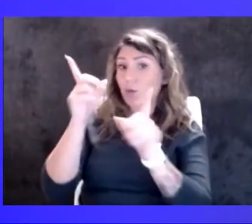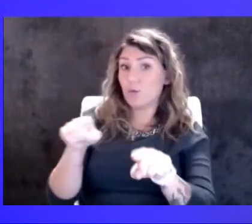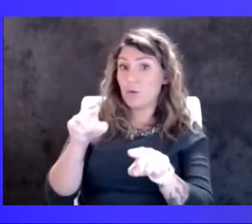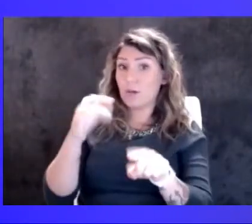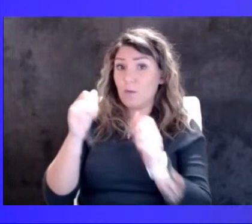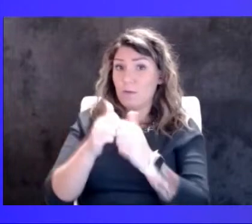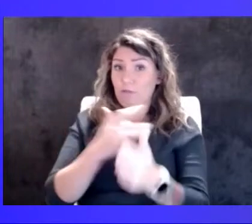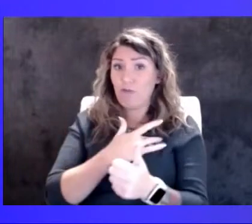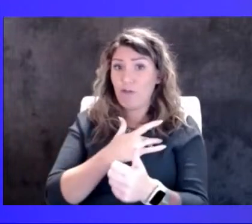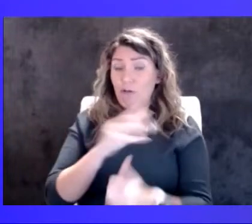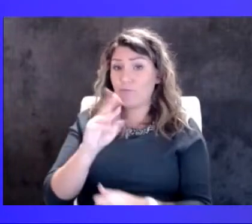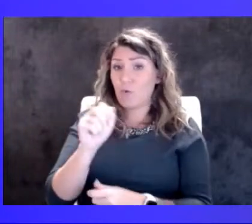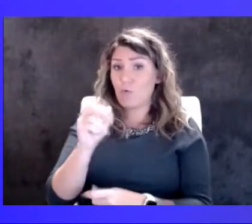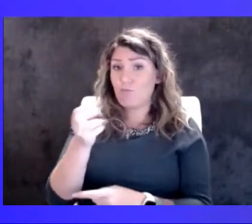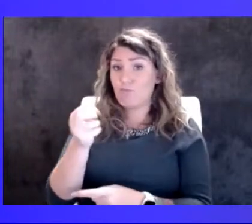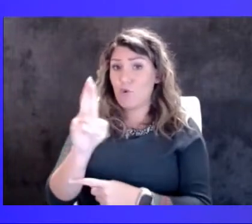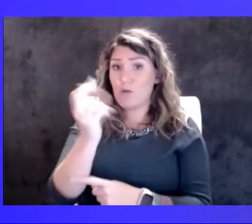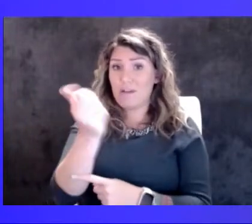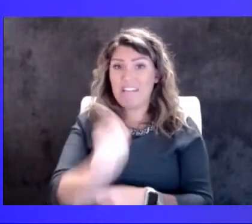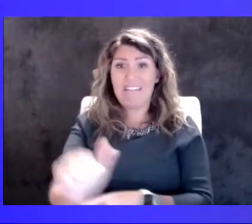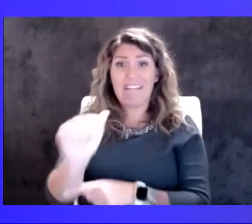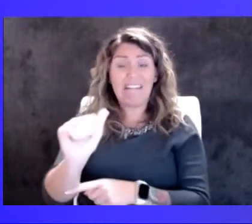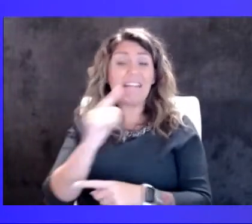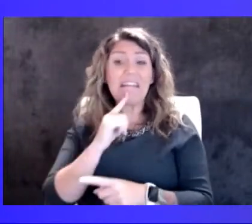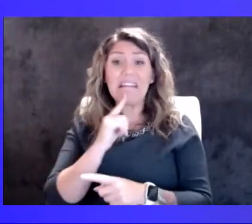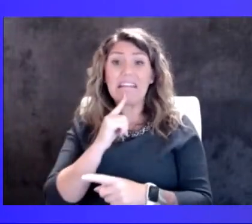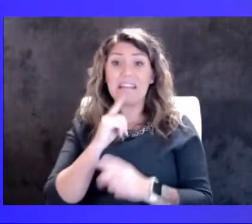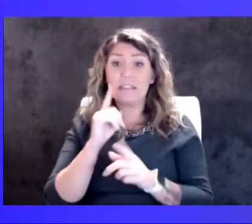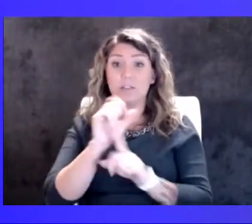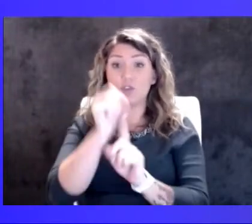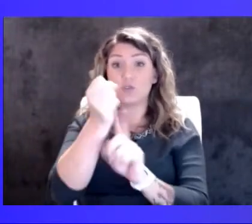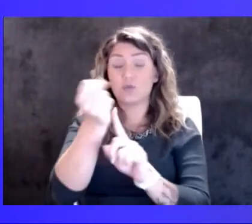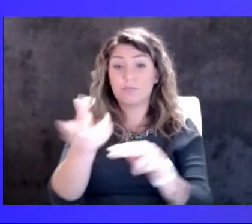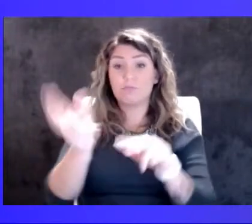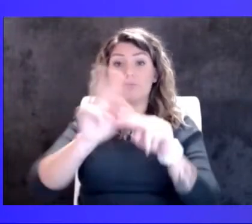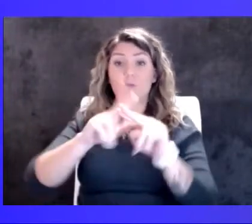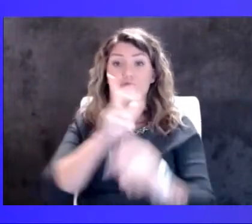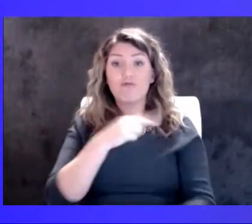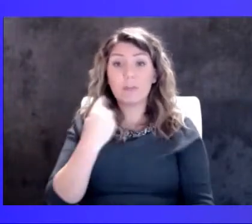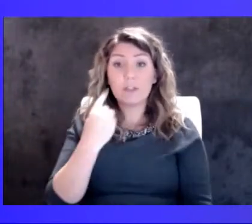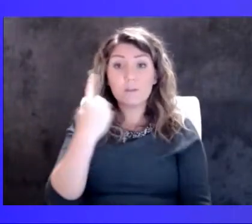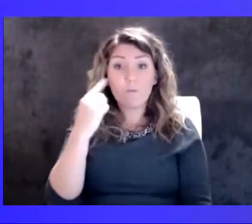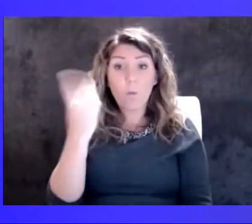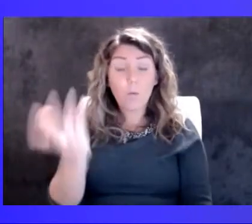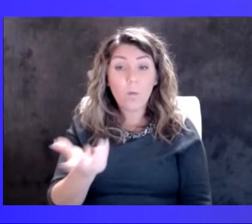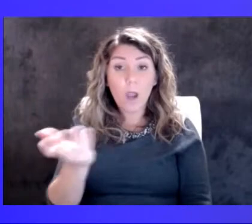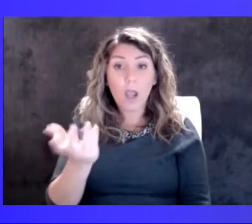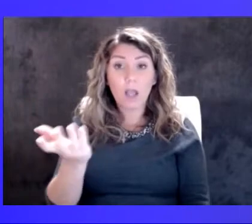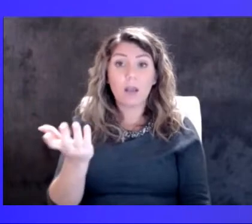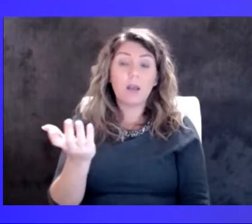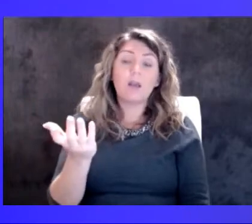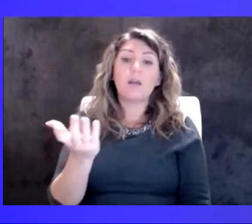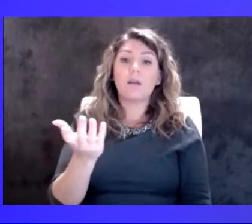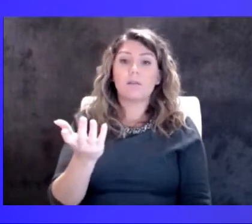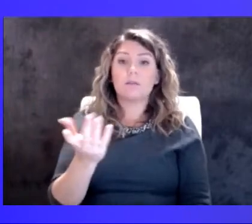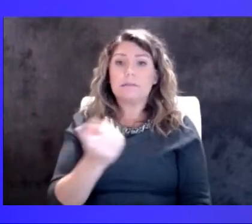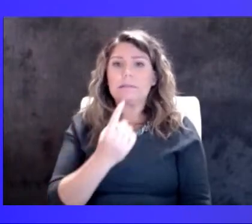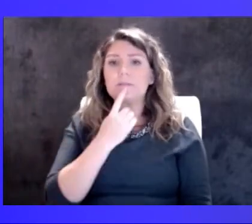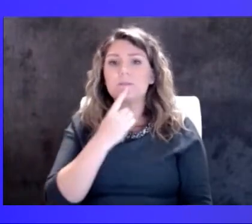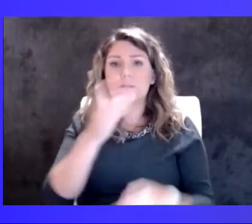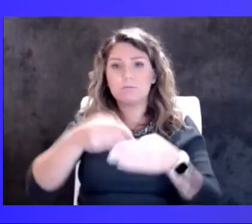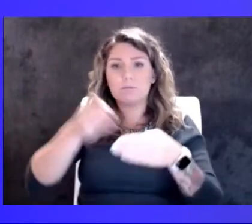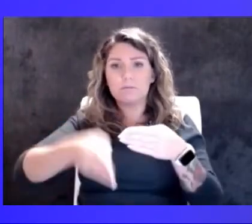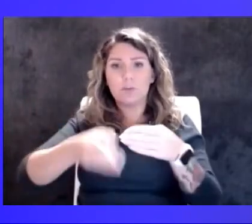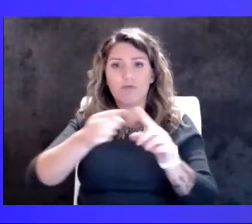child with any type of underlying condition could be at increased risk for having a severe outcome if they